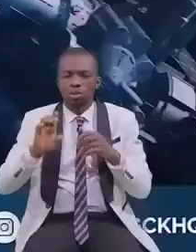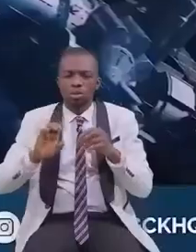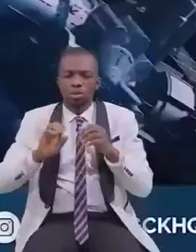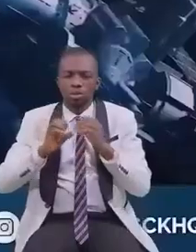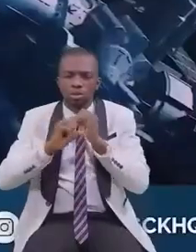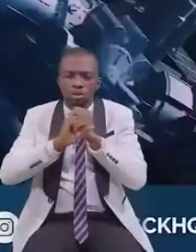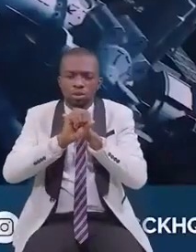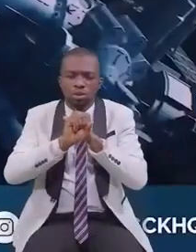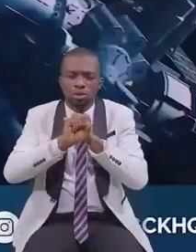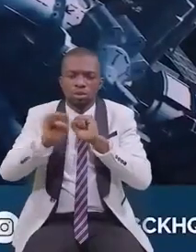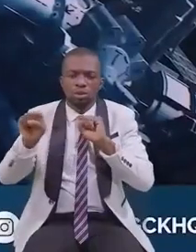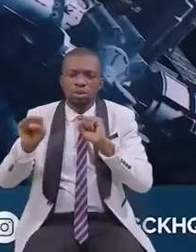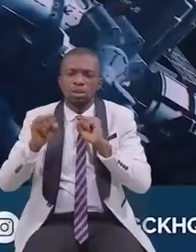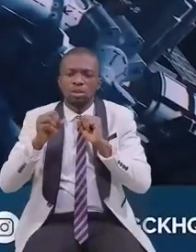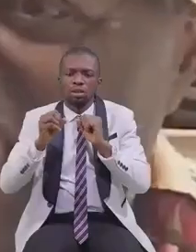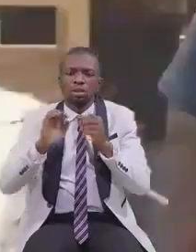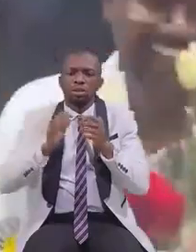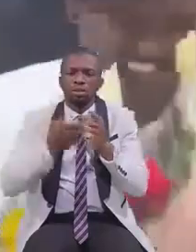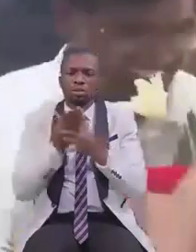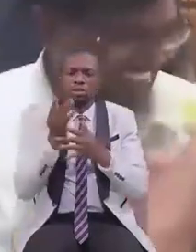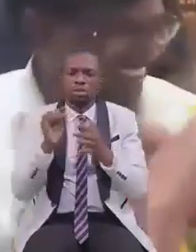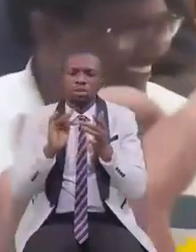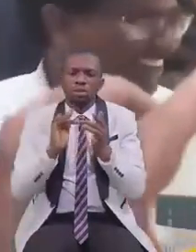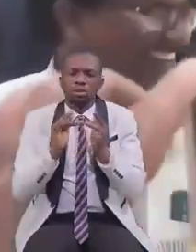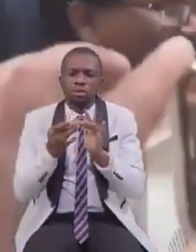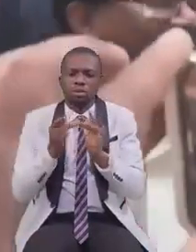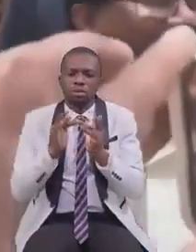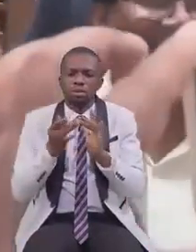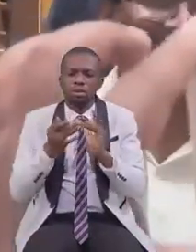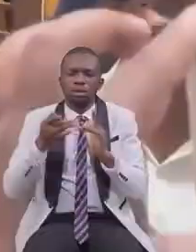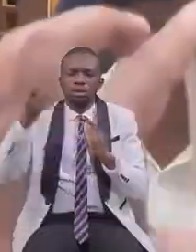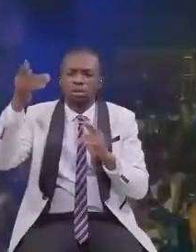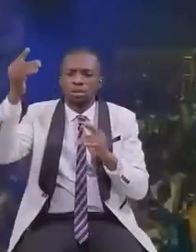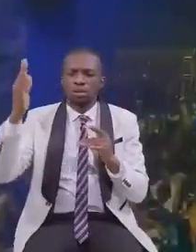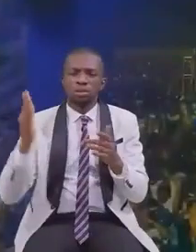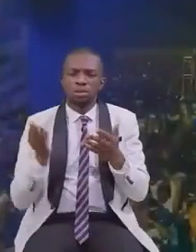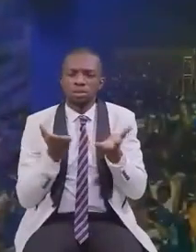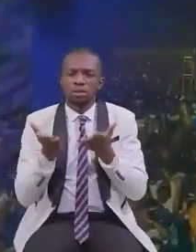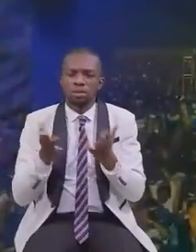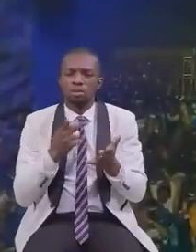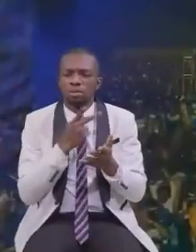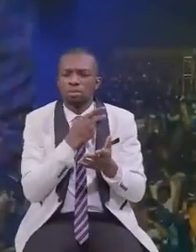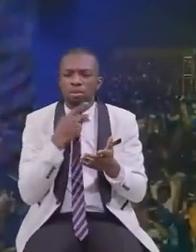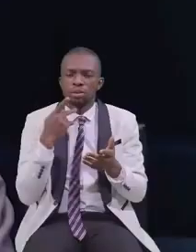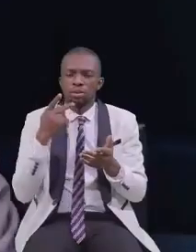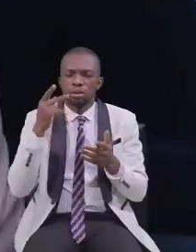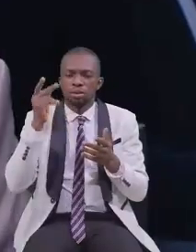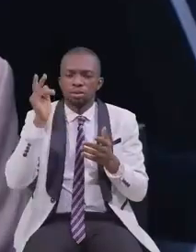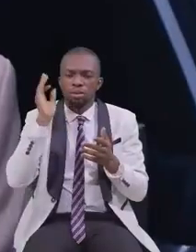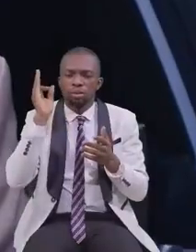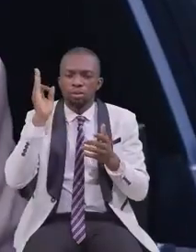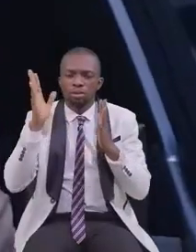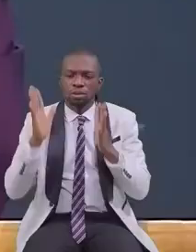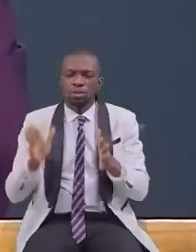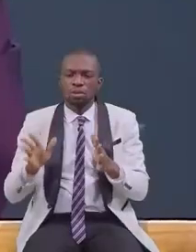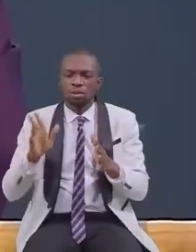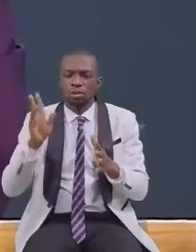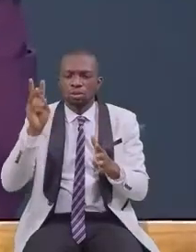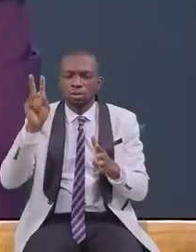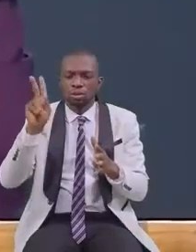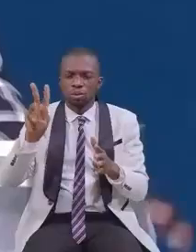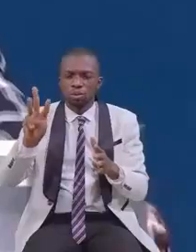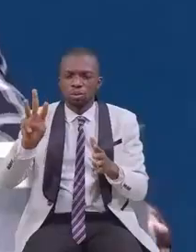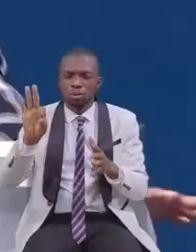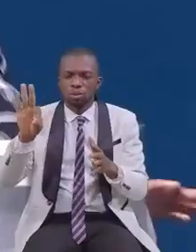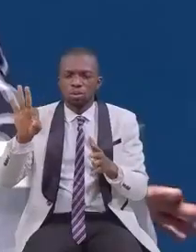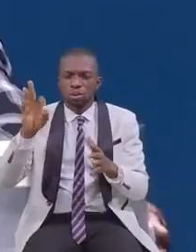via satellite and all our social media platforms. God's servant, Pastor Dr. W.F. Kumuyi, is set to minister live in